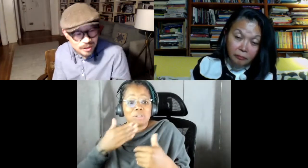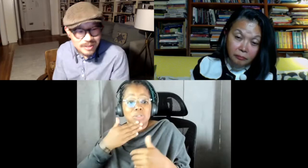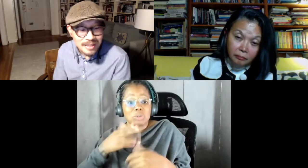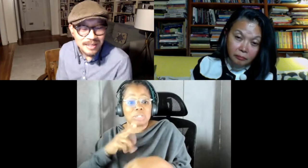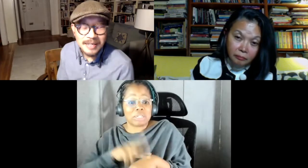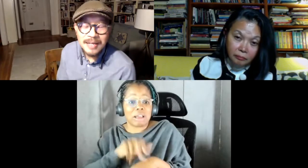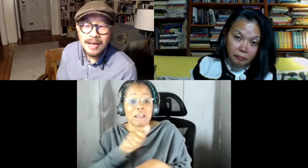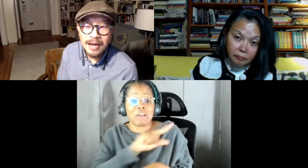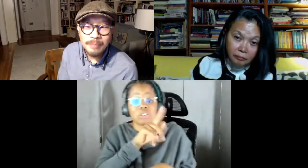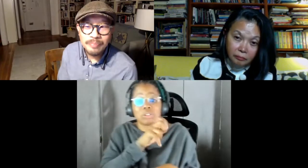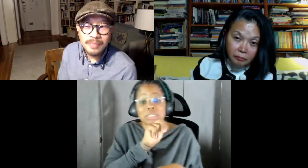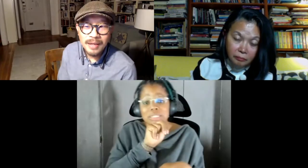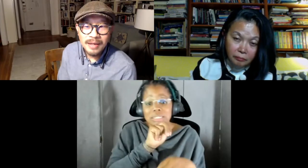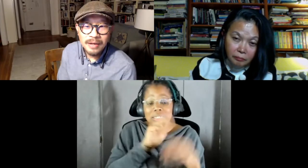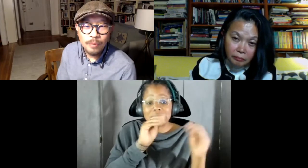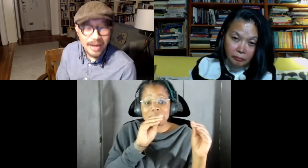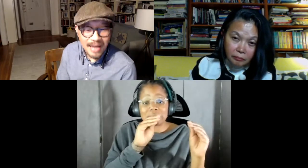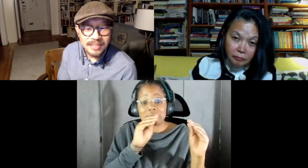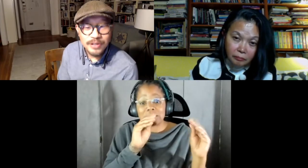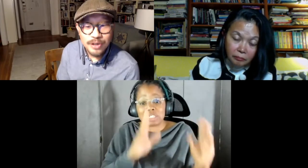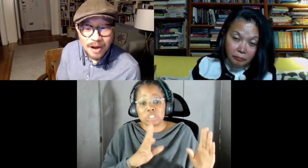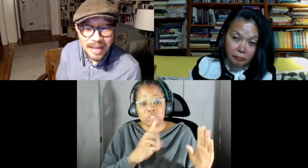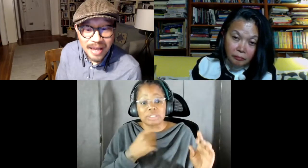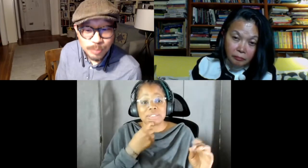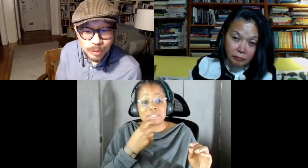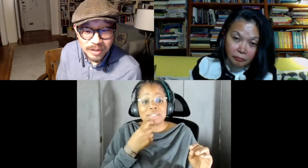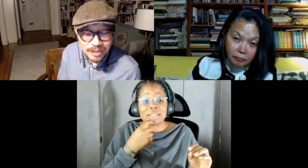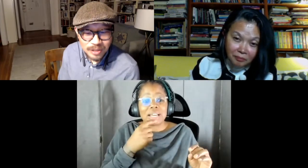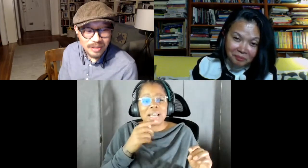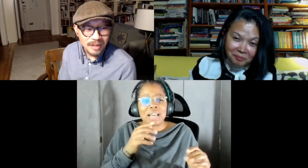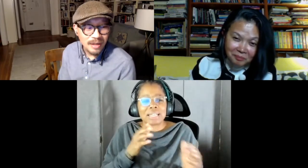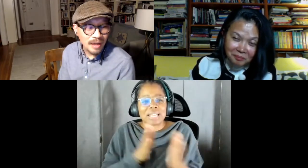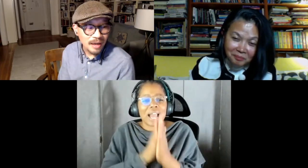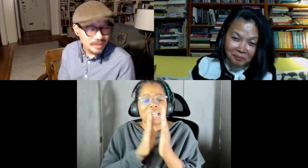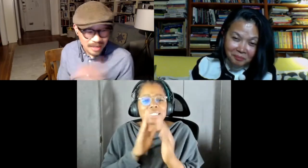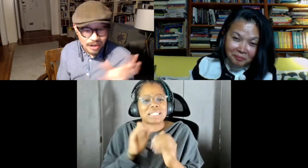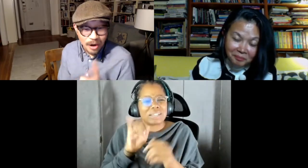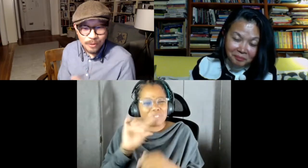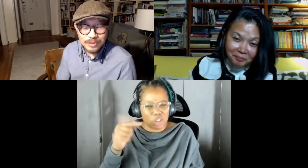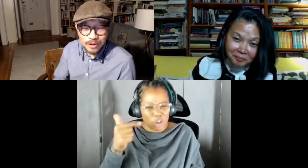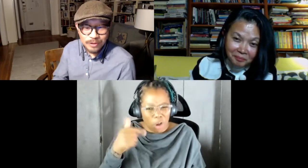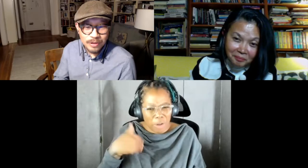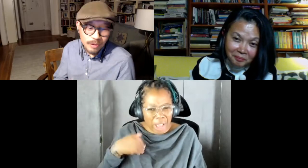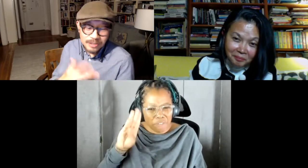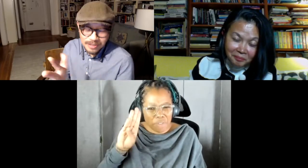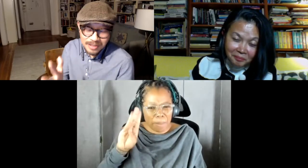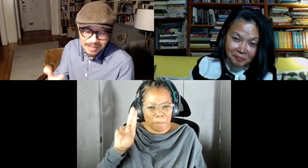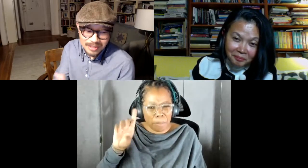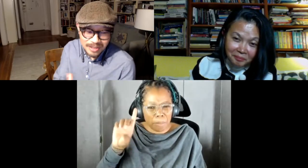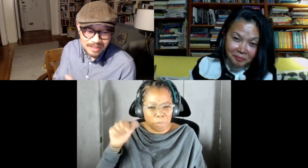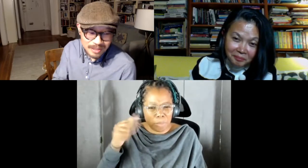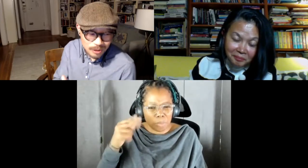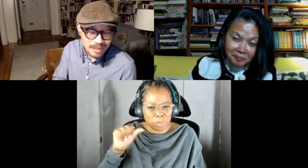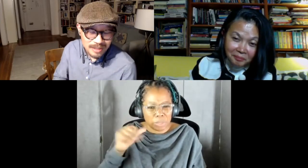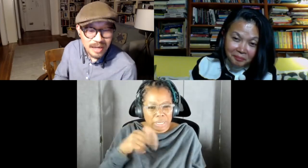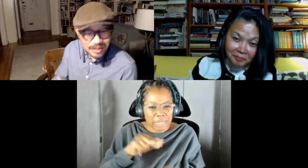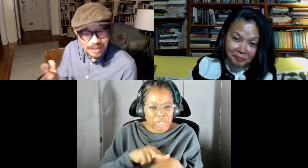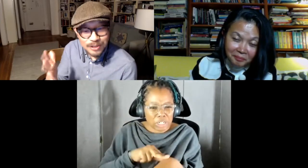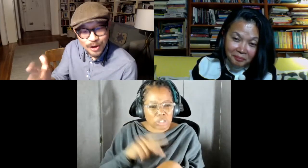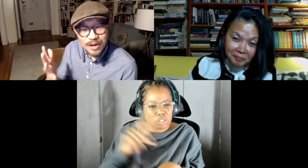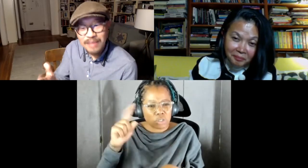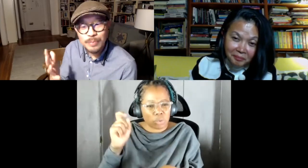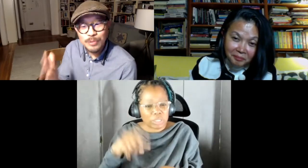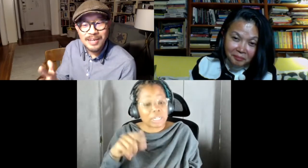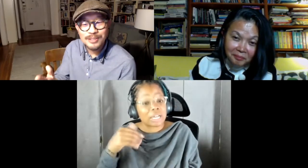Zen teacher says, when asked if a dog has Buddha nature, said no. So the question to the student is,